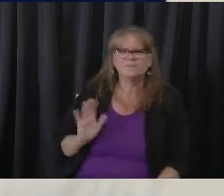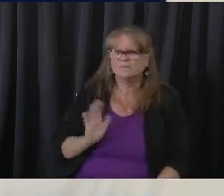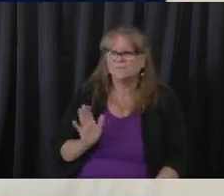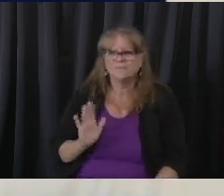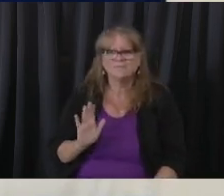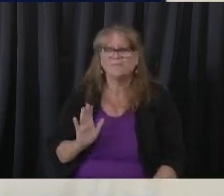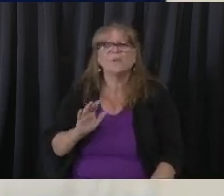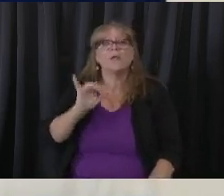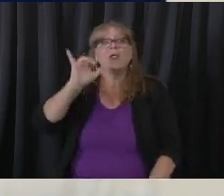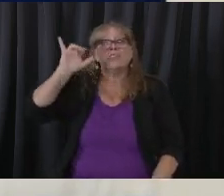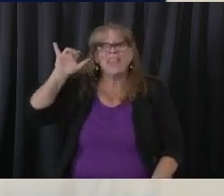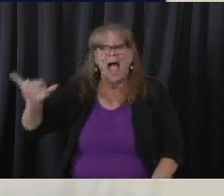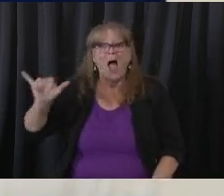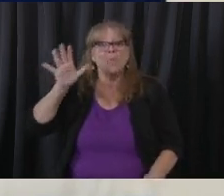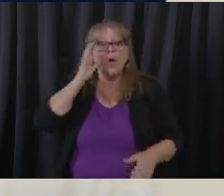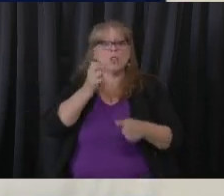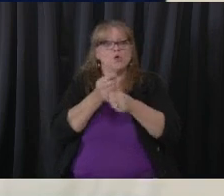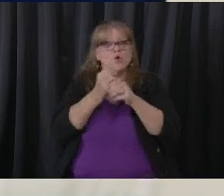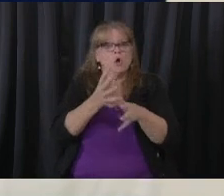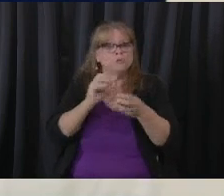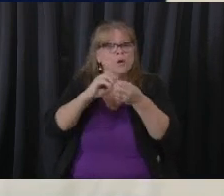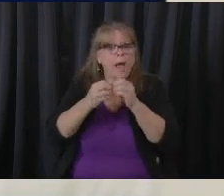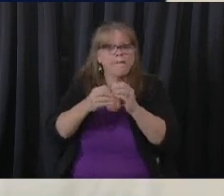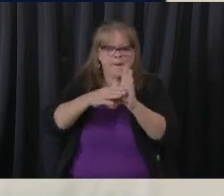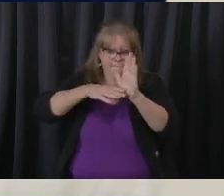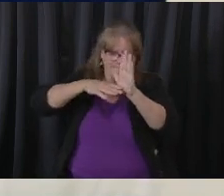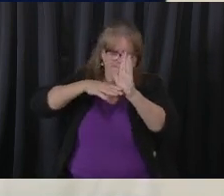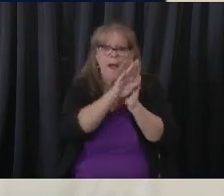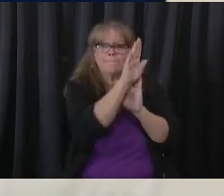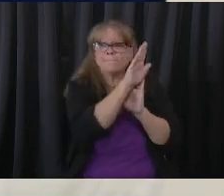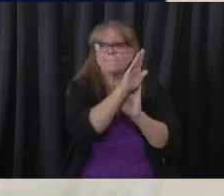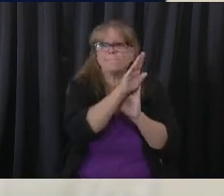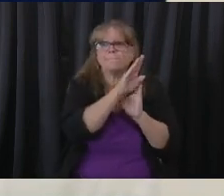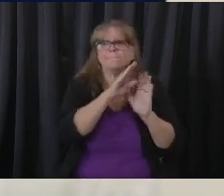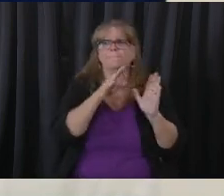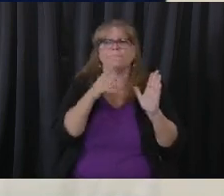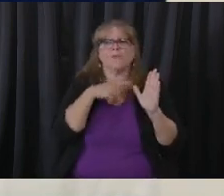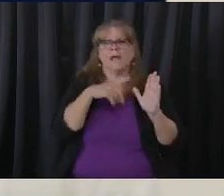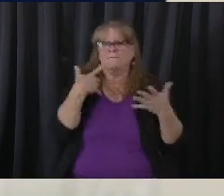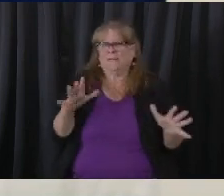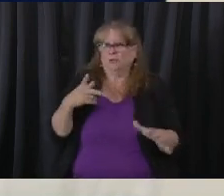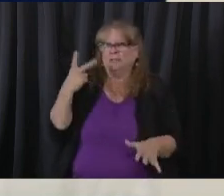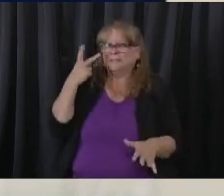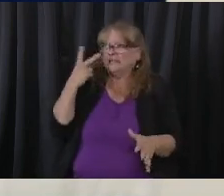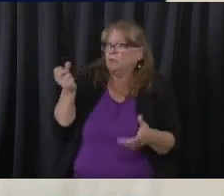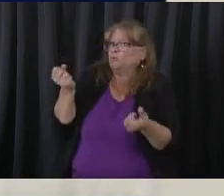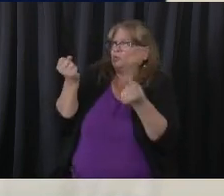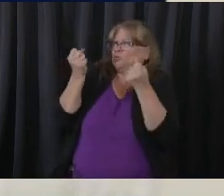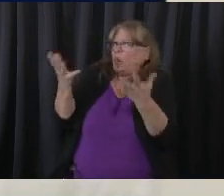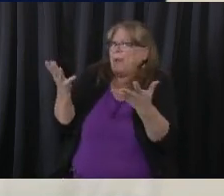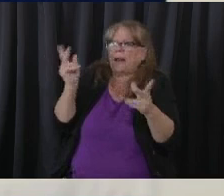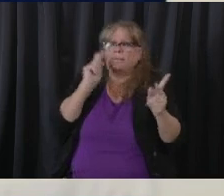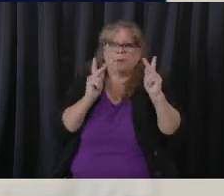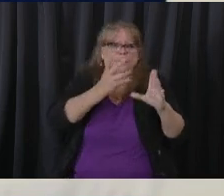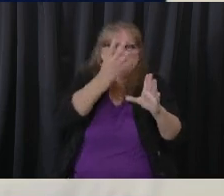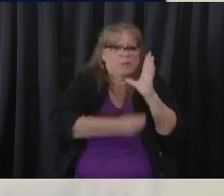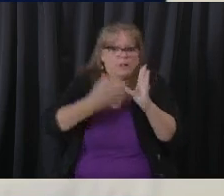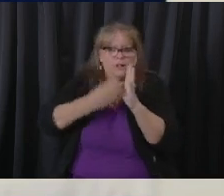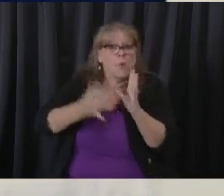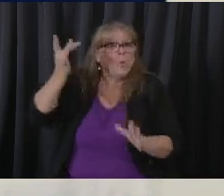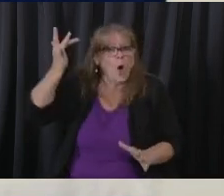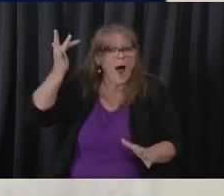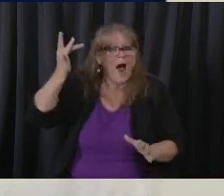thousands of Coloradans would lose their lives if we lived in that way. But we have to live. We have to enjoy life. We have to see loved